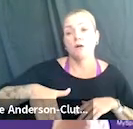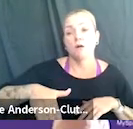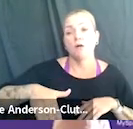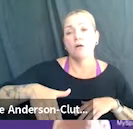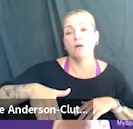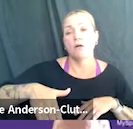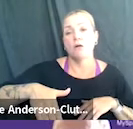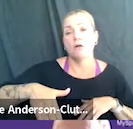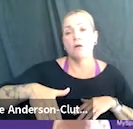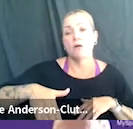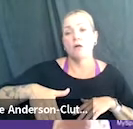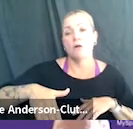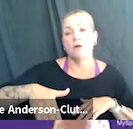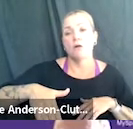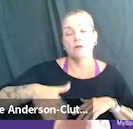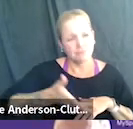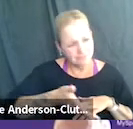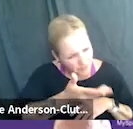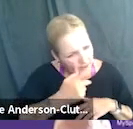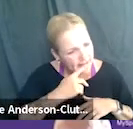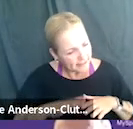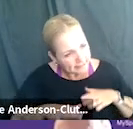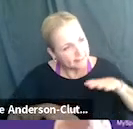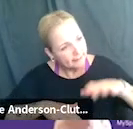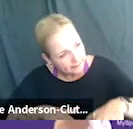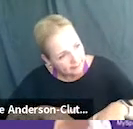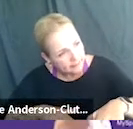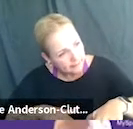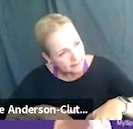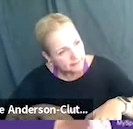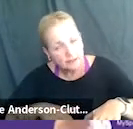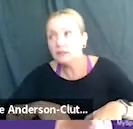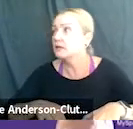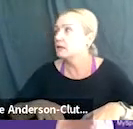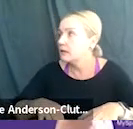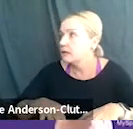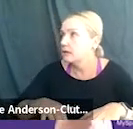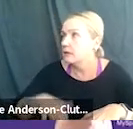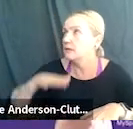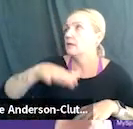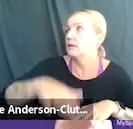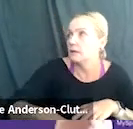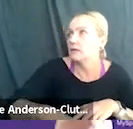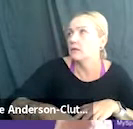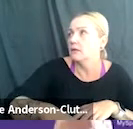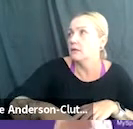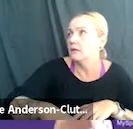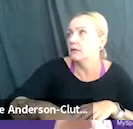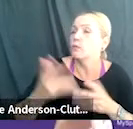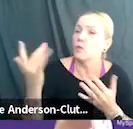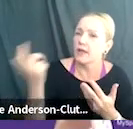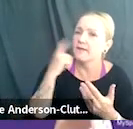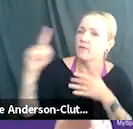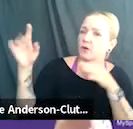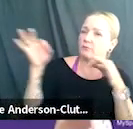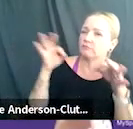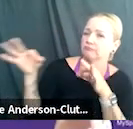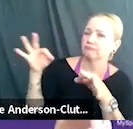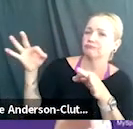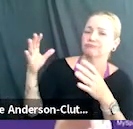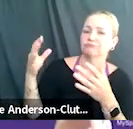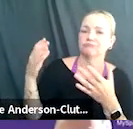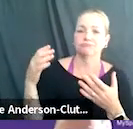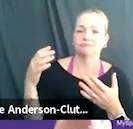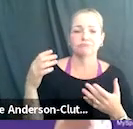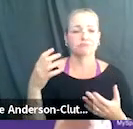like flushing the toilet. They would have to tell him to flush the toilet after he stood up from the toilet. And his parents were pretty clear that if they